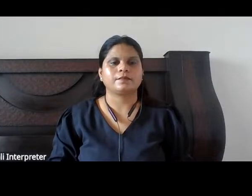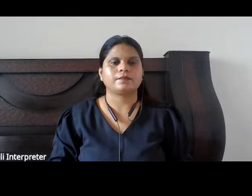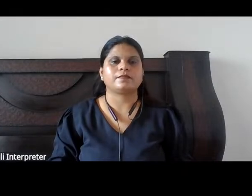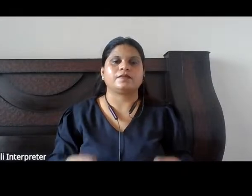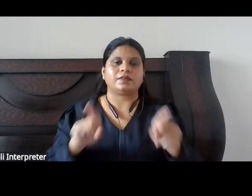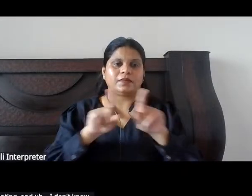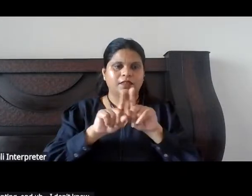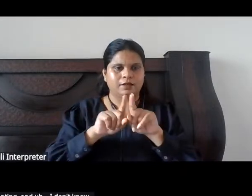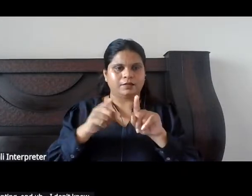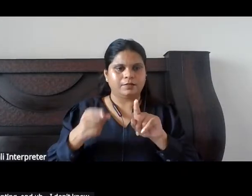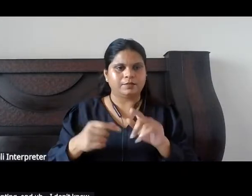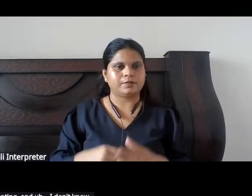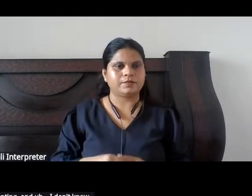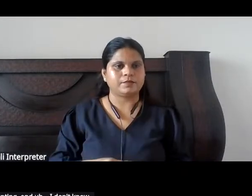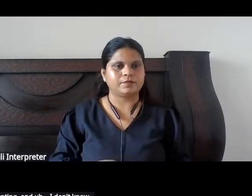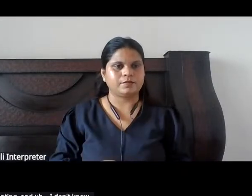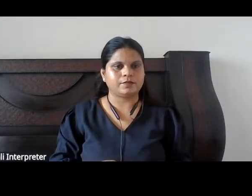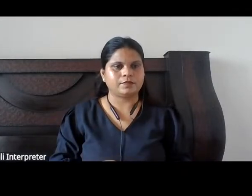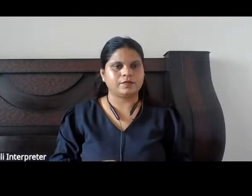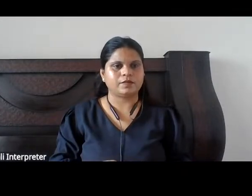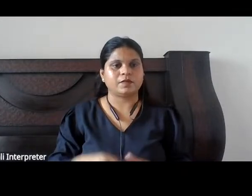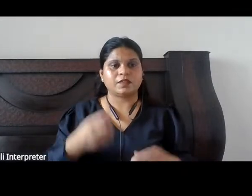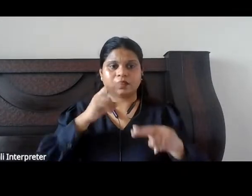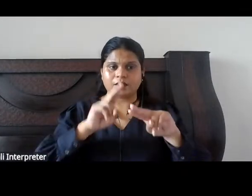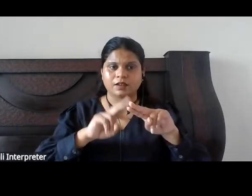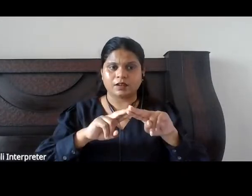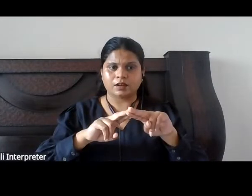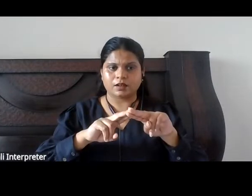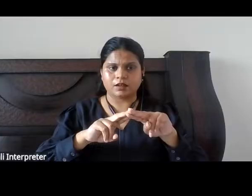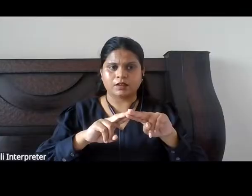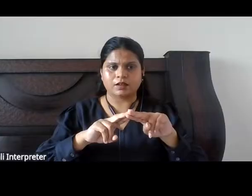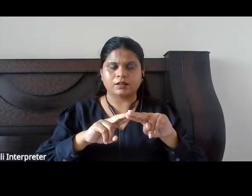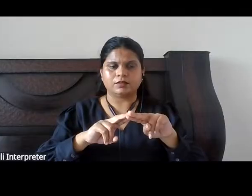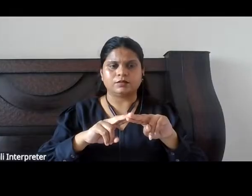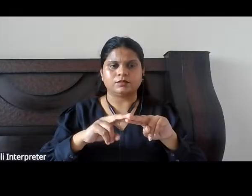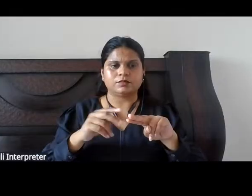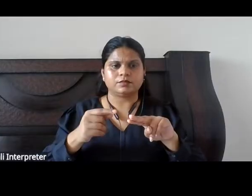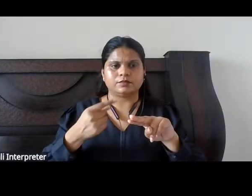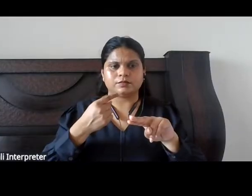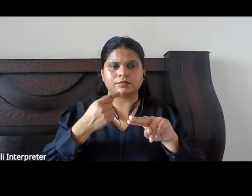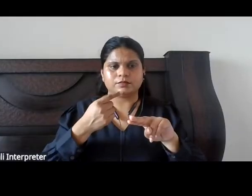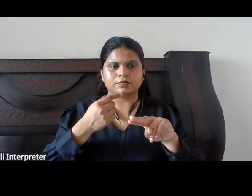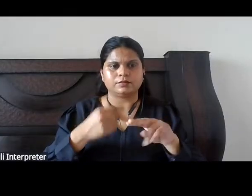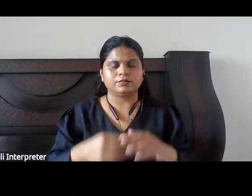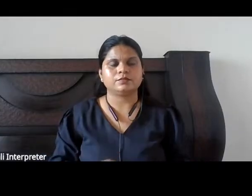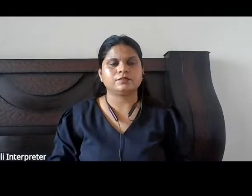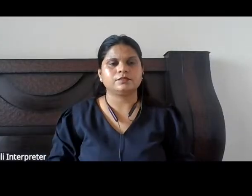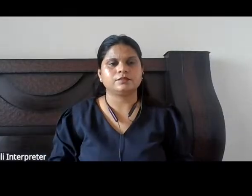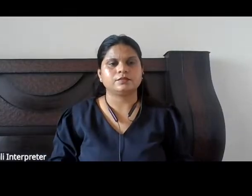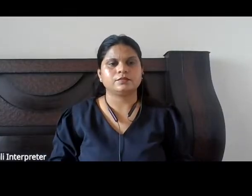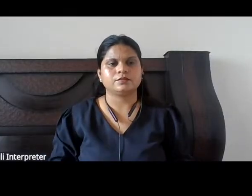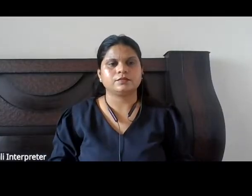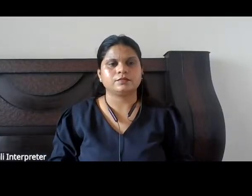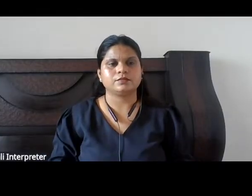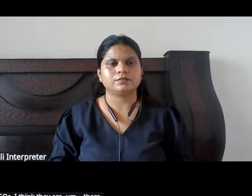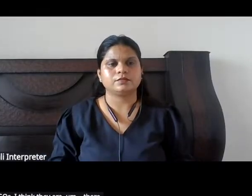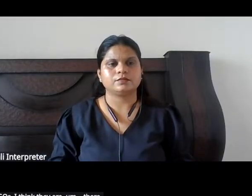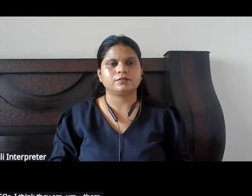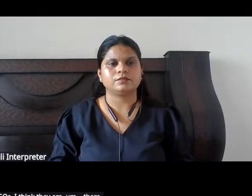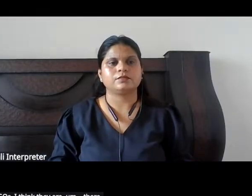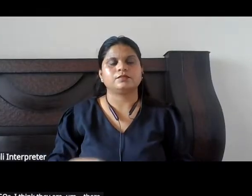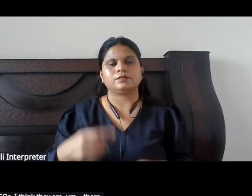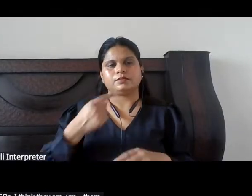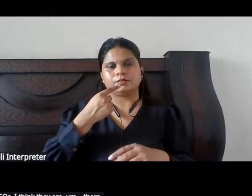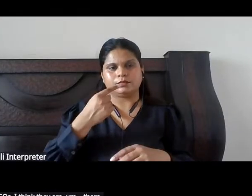underreporting. Uh, so when you spoke about the role of NGOs, I think they would be a great catalyst for